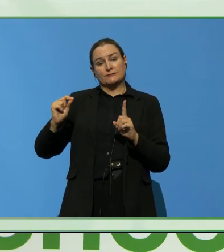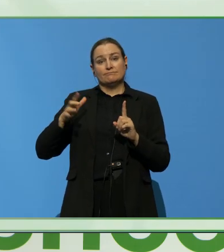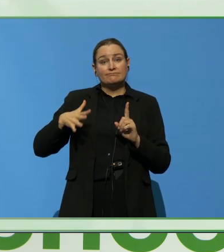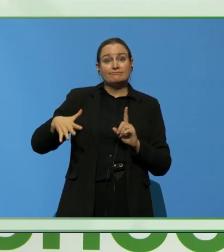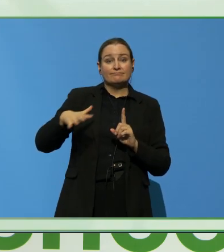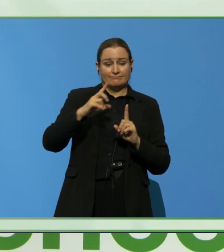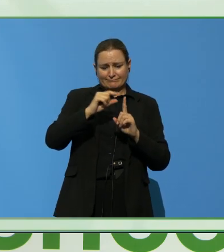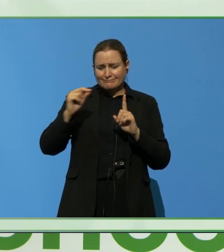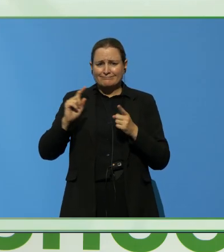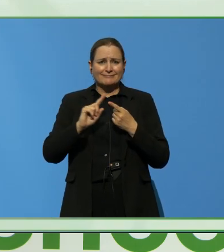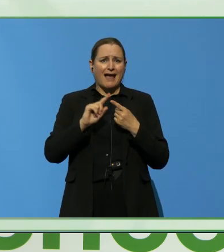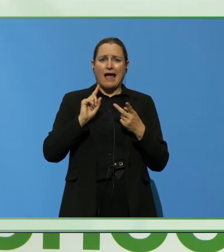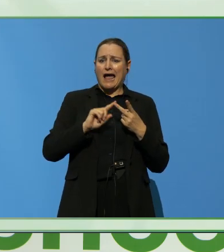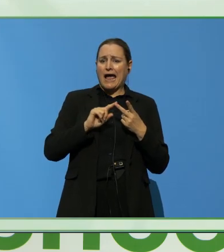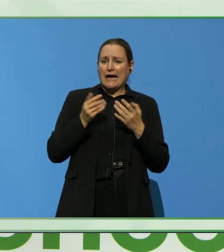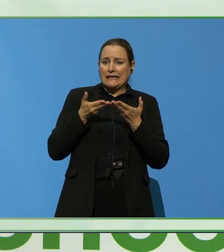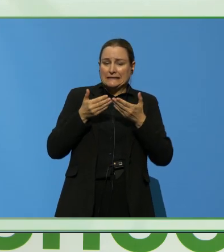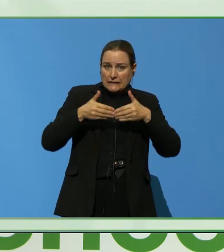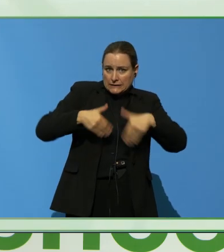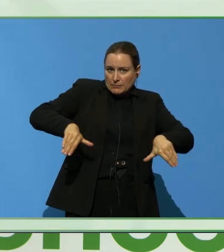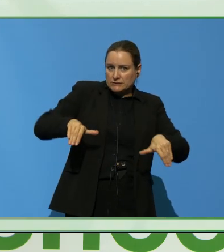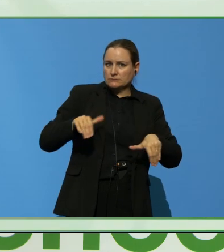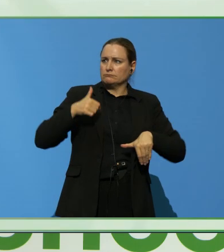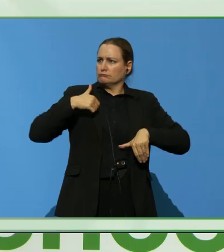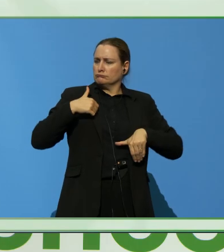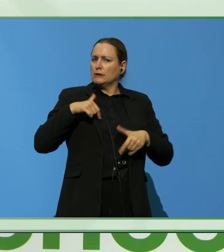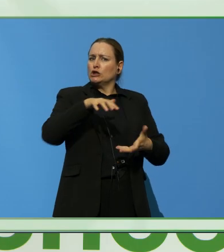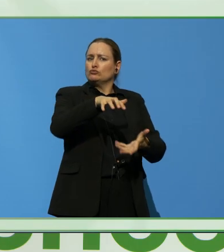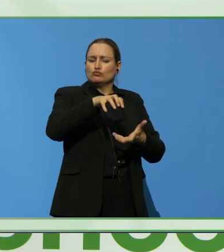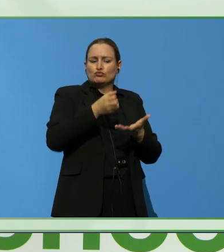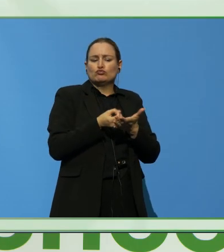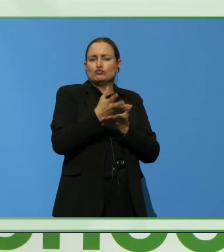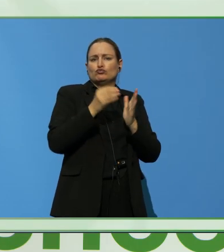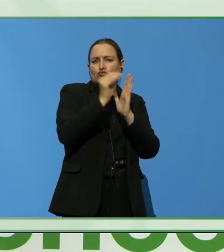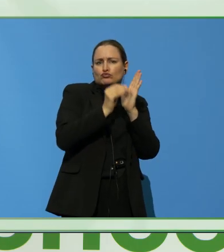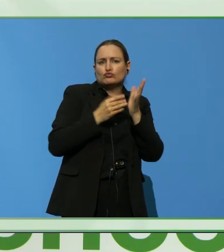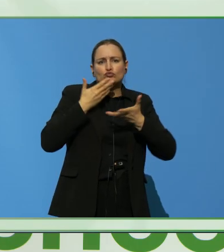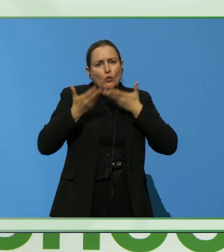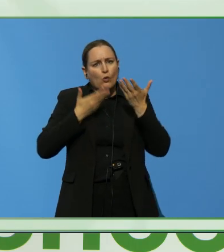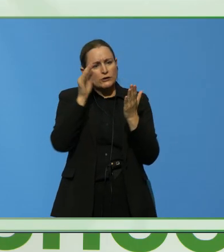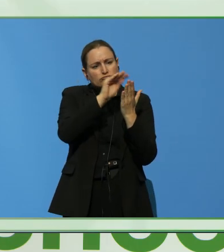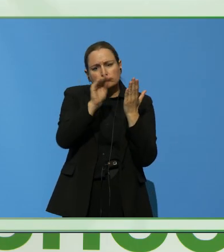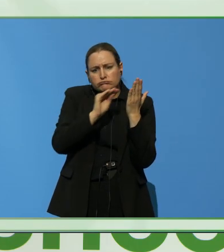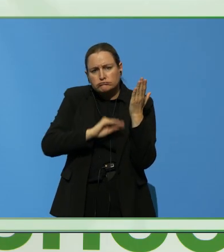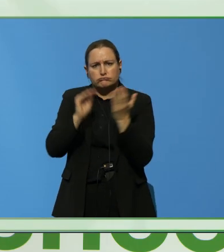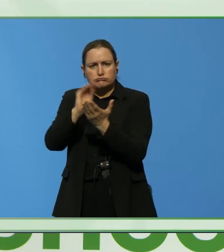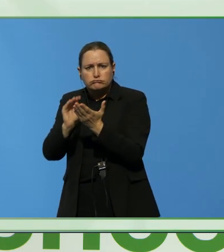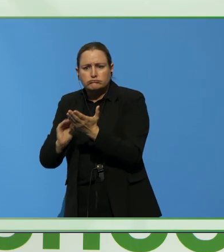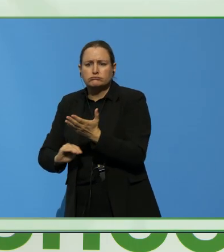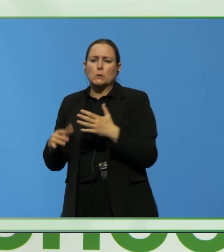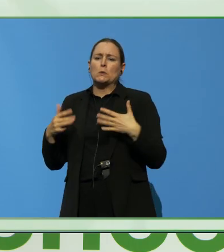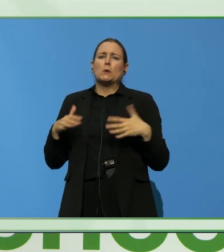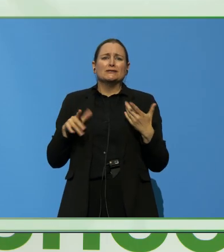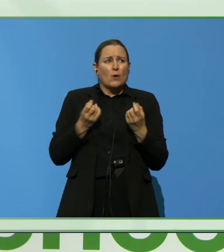and independent news sites are increasing. The number is increasing exponentially, and probably the number goes to hundreds of